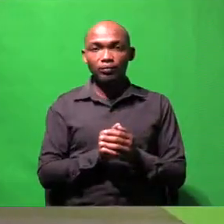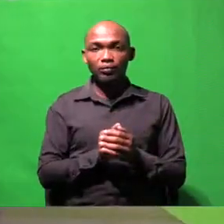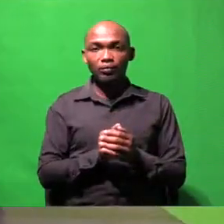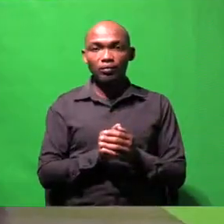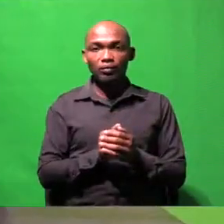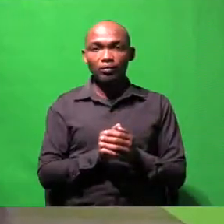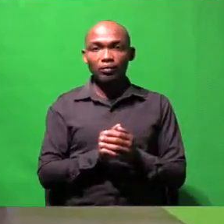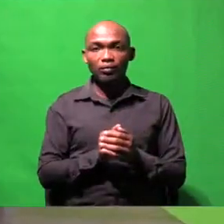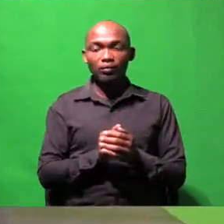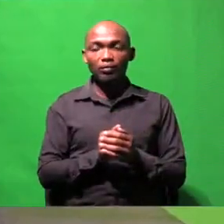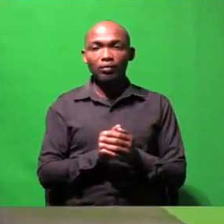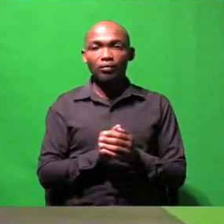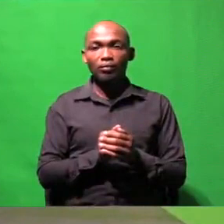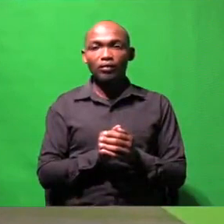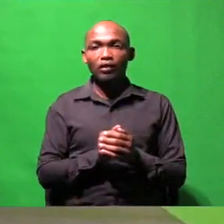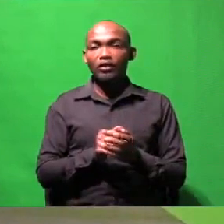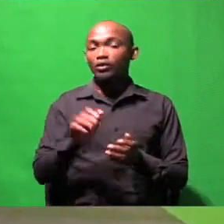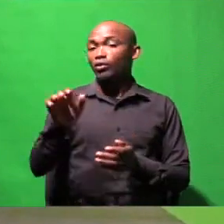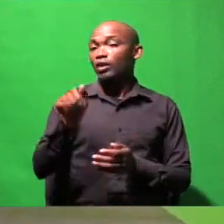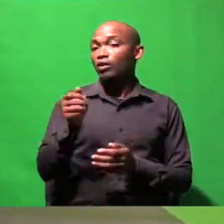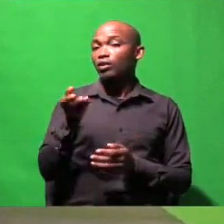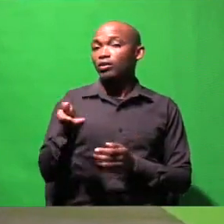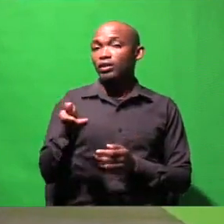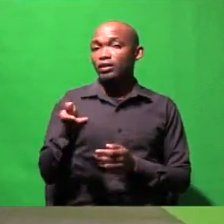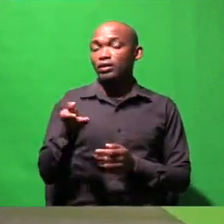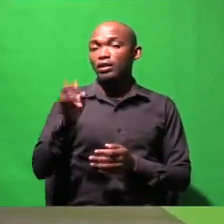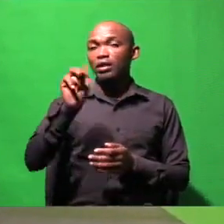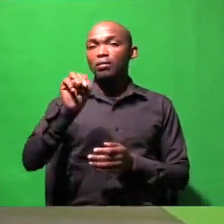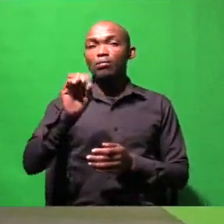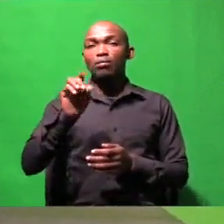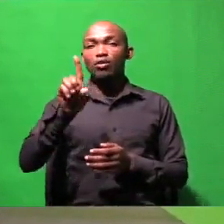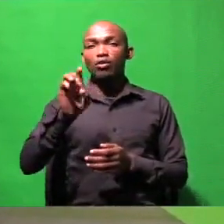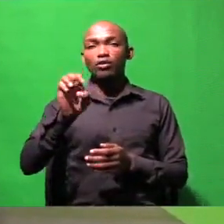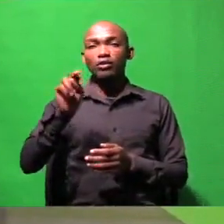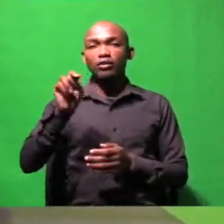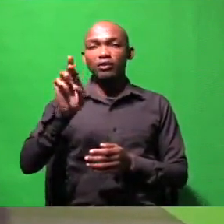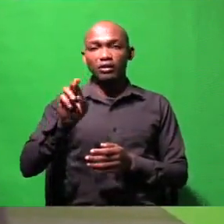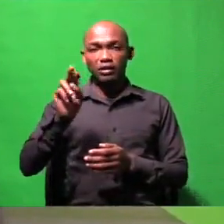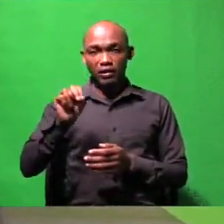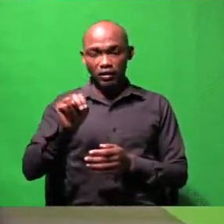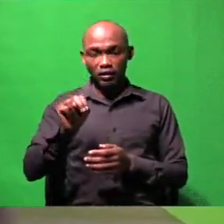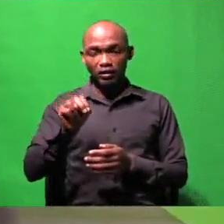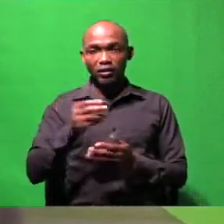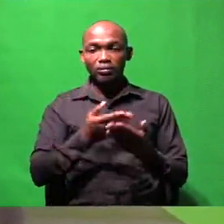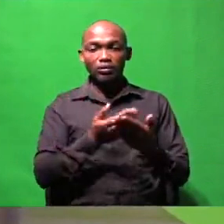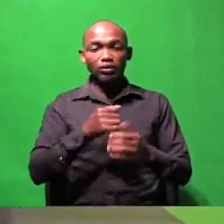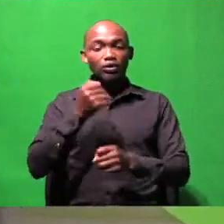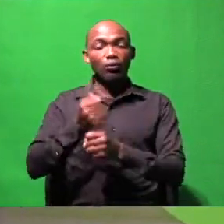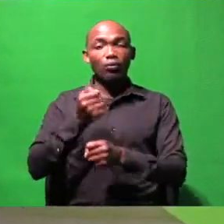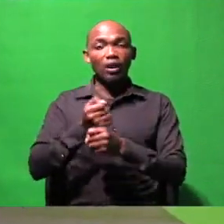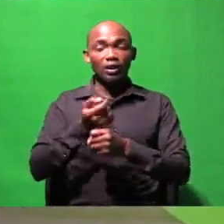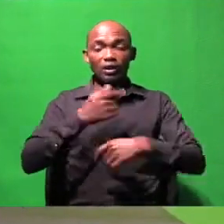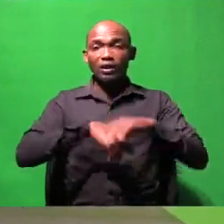which we can call them modern scientists, that working out on Dalton